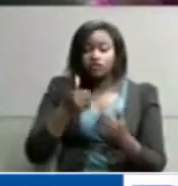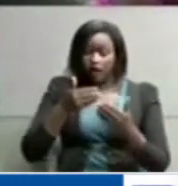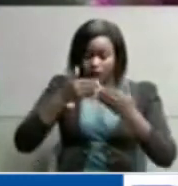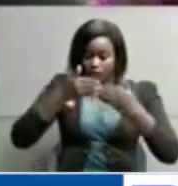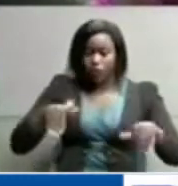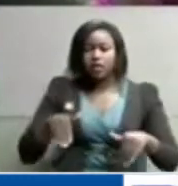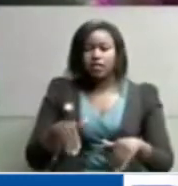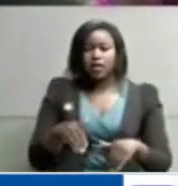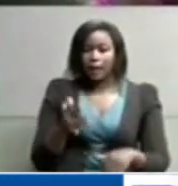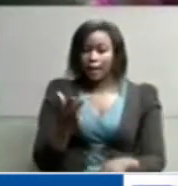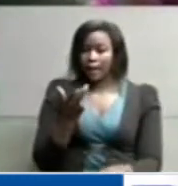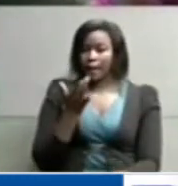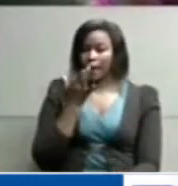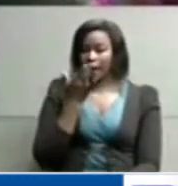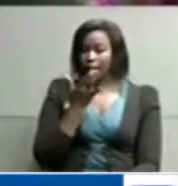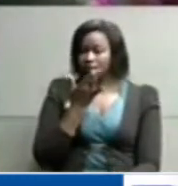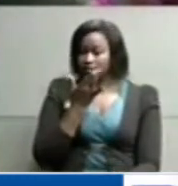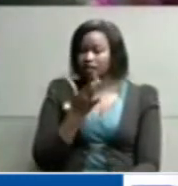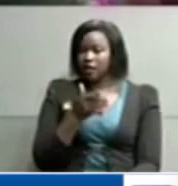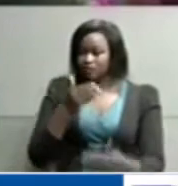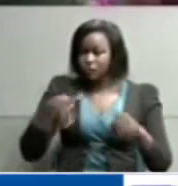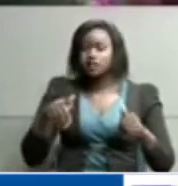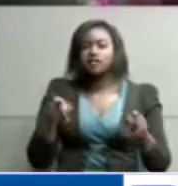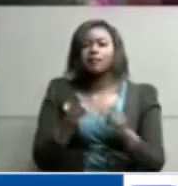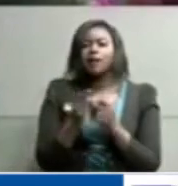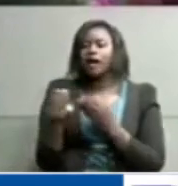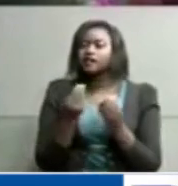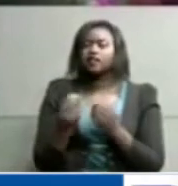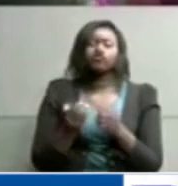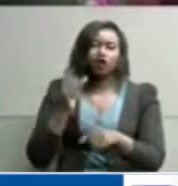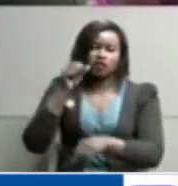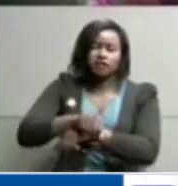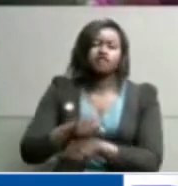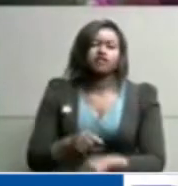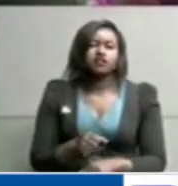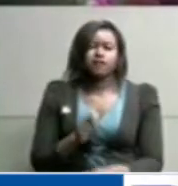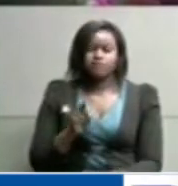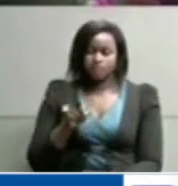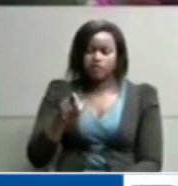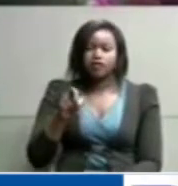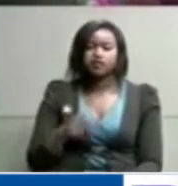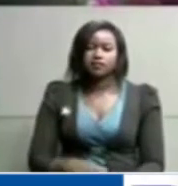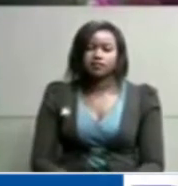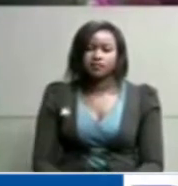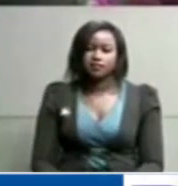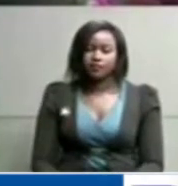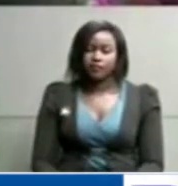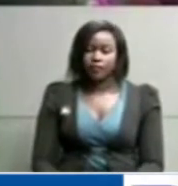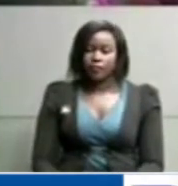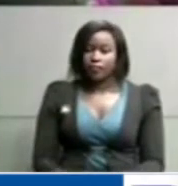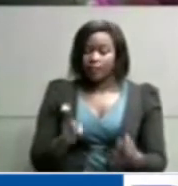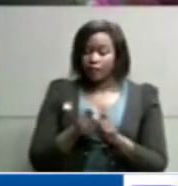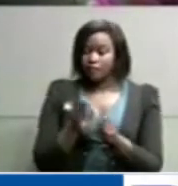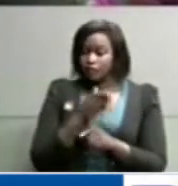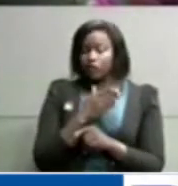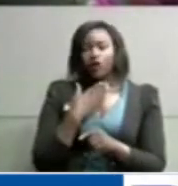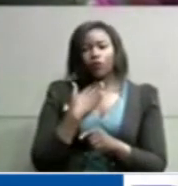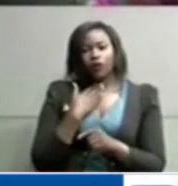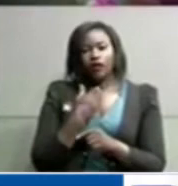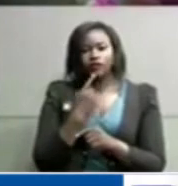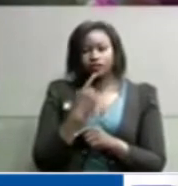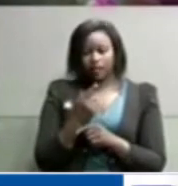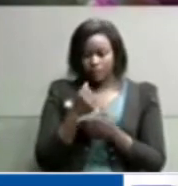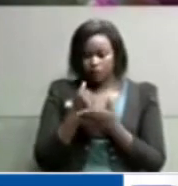you can easily defeat this virus. I wanted to also to mention, because